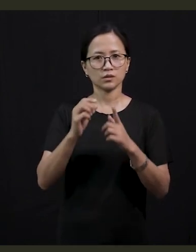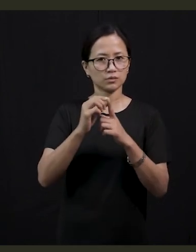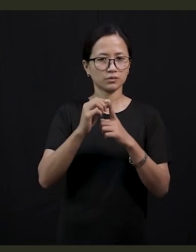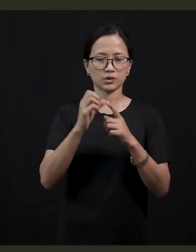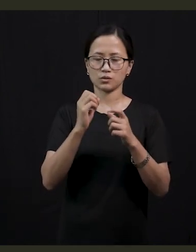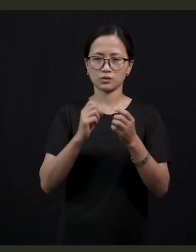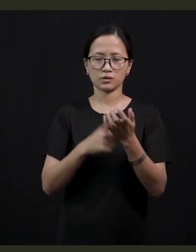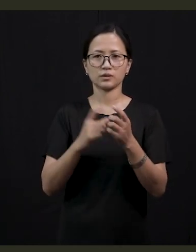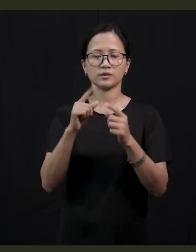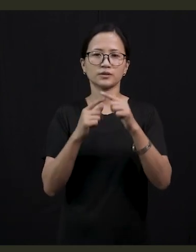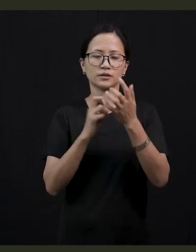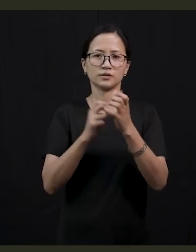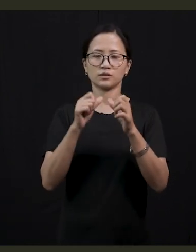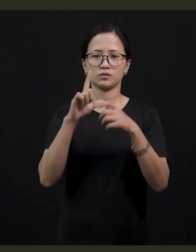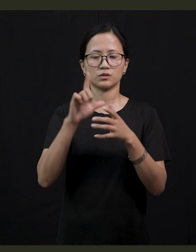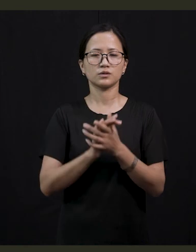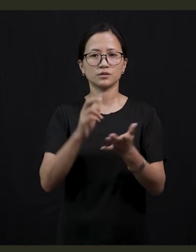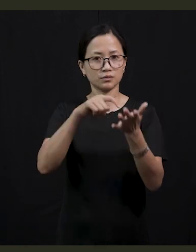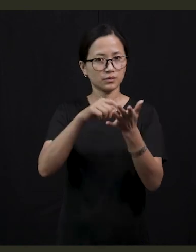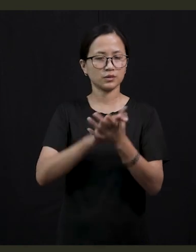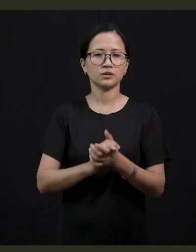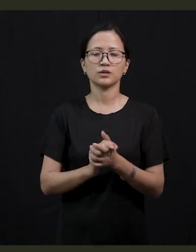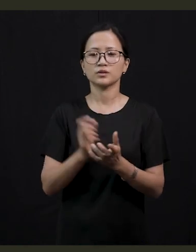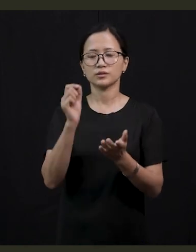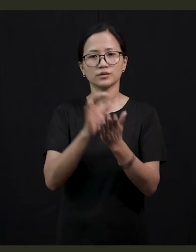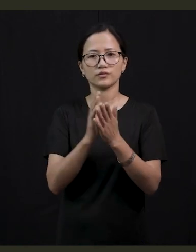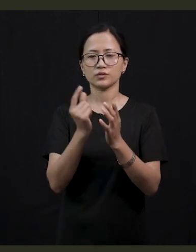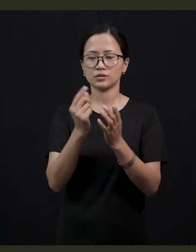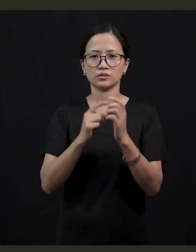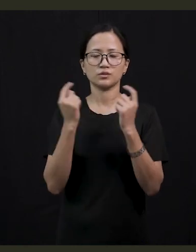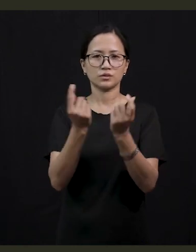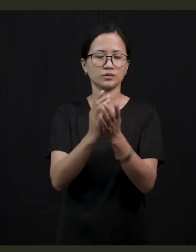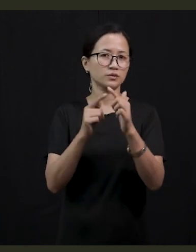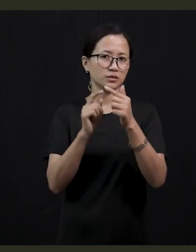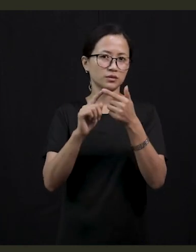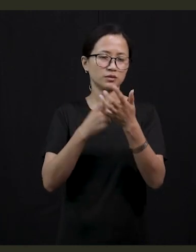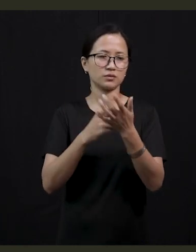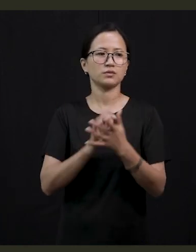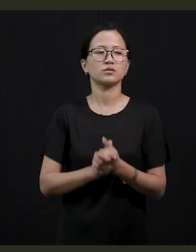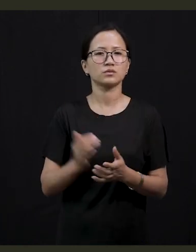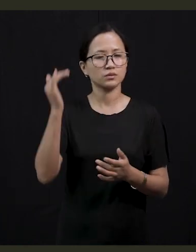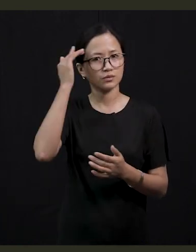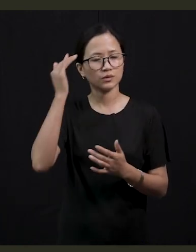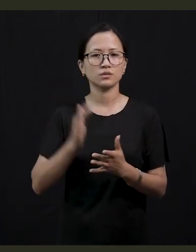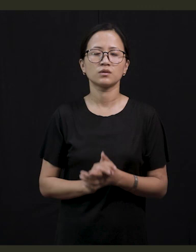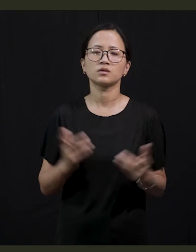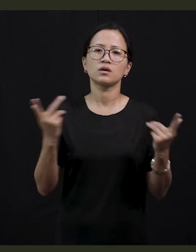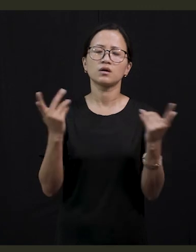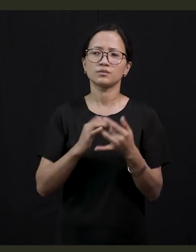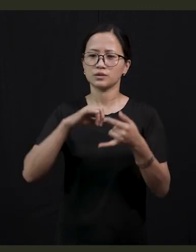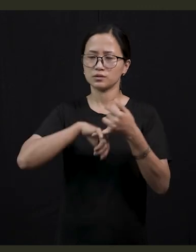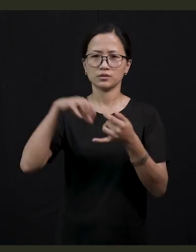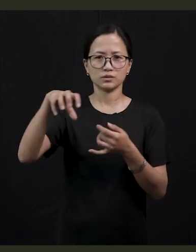of India and I want you to mark the states and union territories of India, so that you come to know how